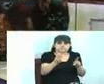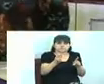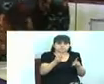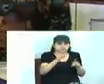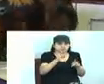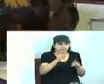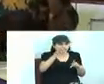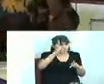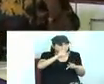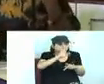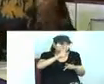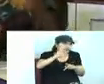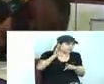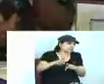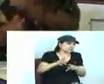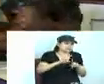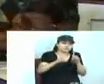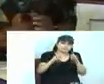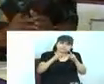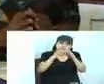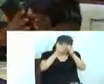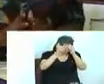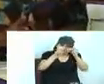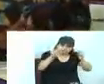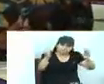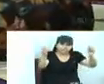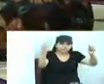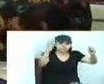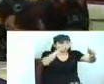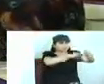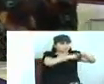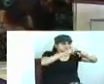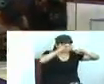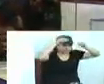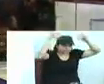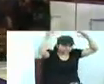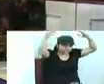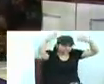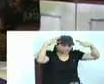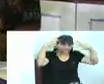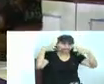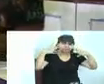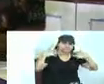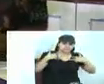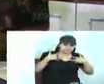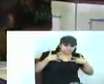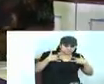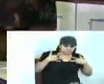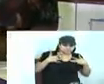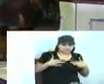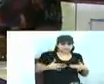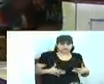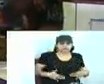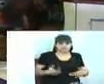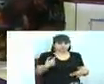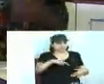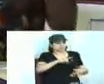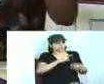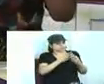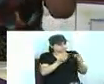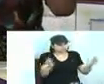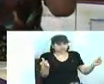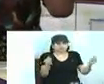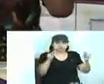back, but you let your healing power come down and touch our bodies. We were healed.